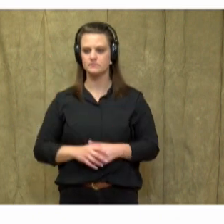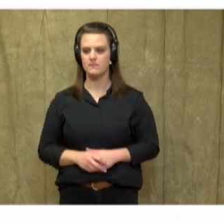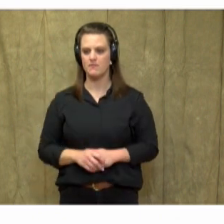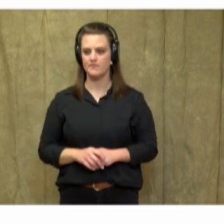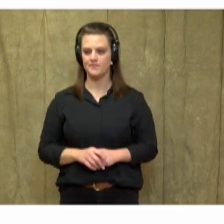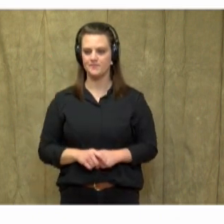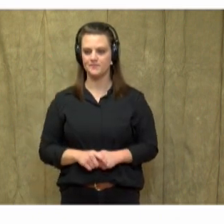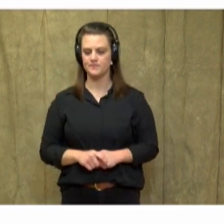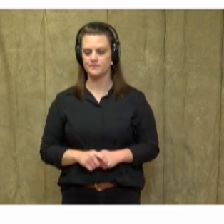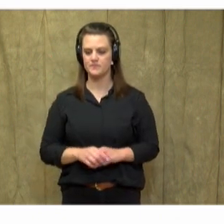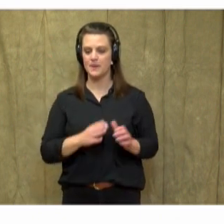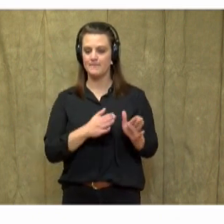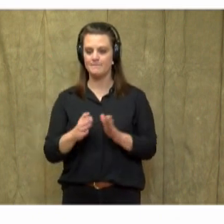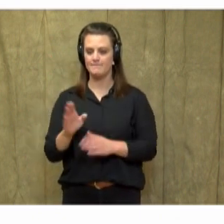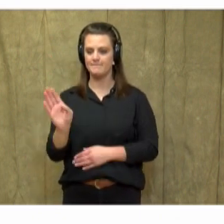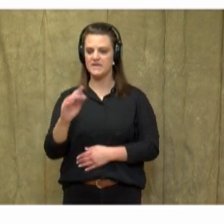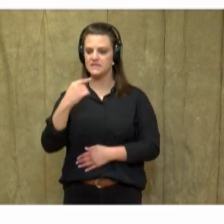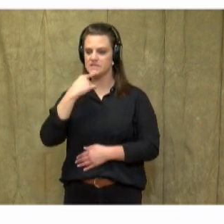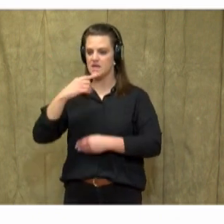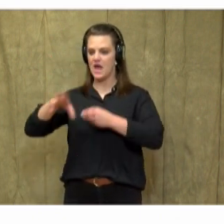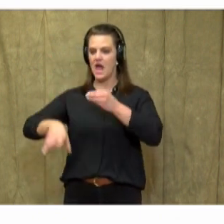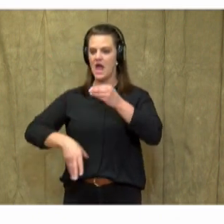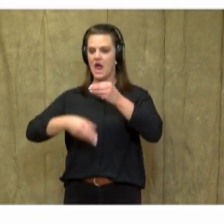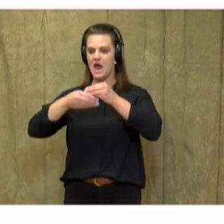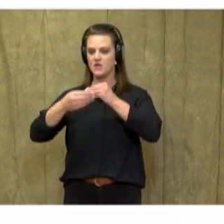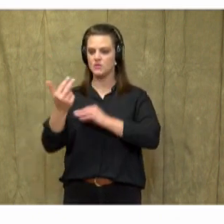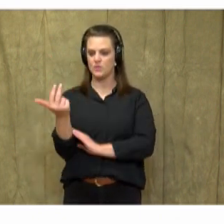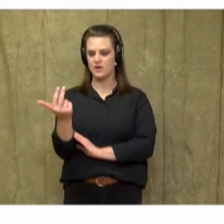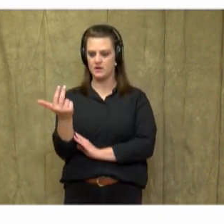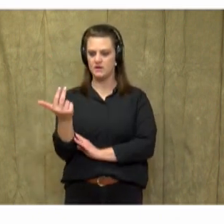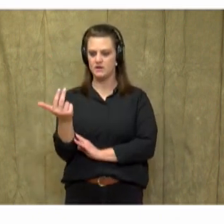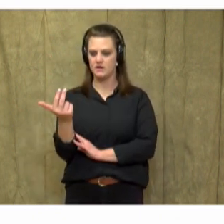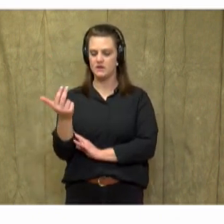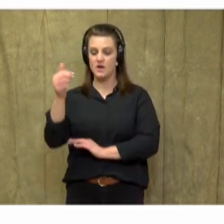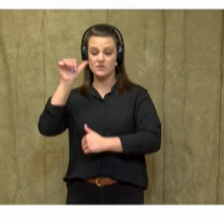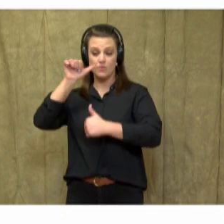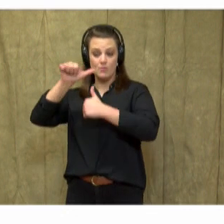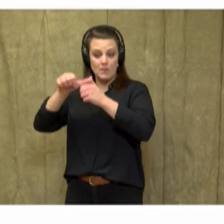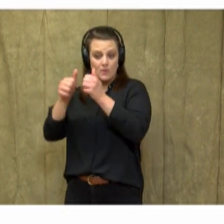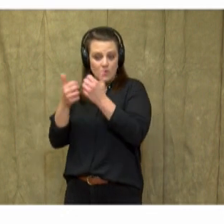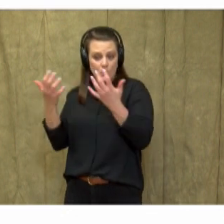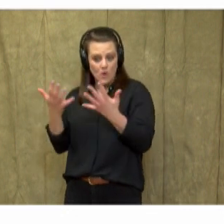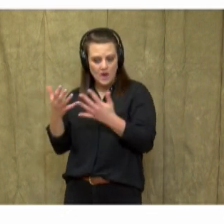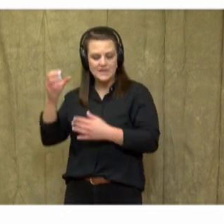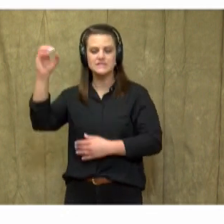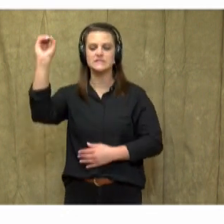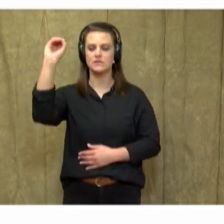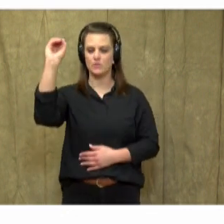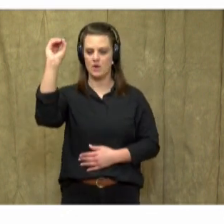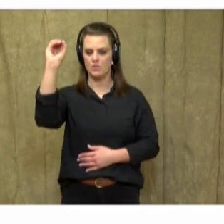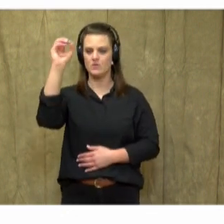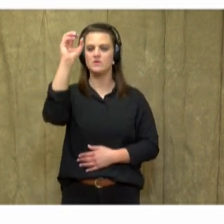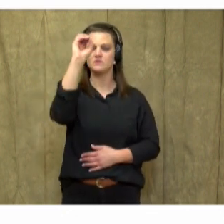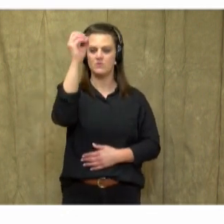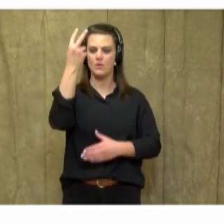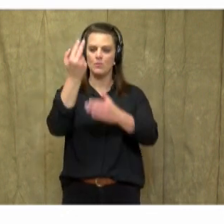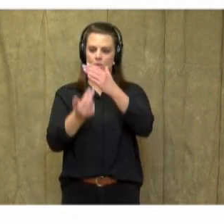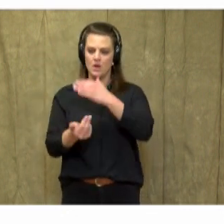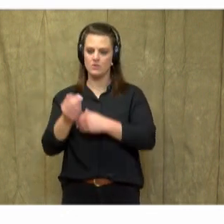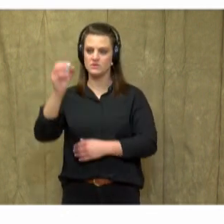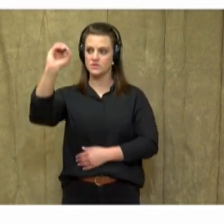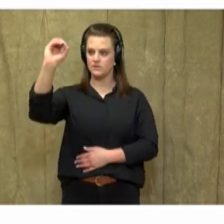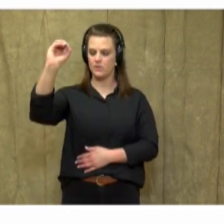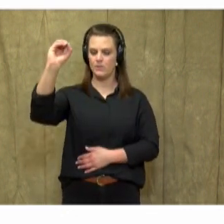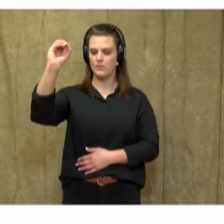at pattern B. Pattern B says to add 3. Now remember, we're starting at 0 for both of them. So there's